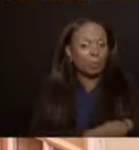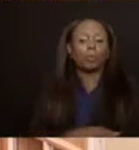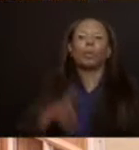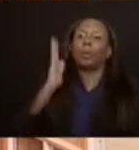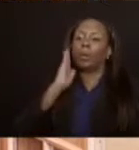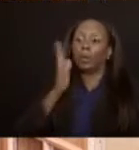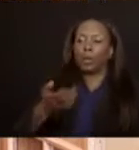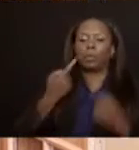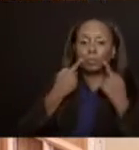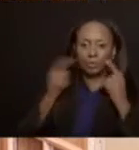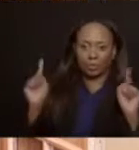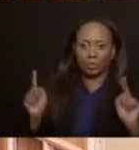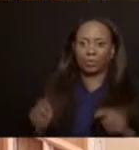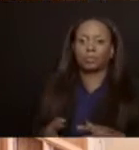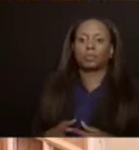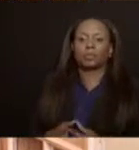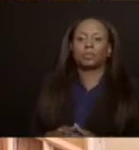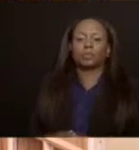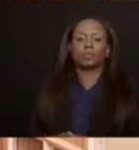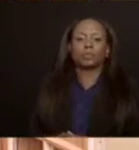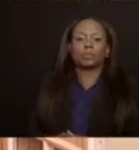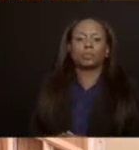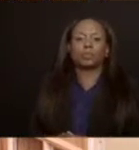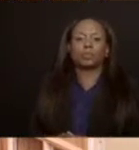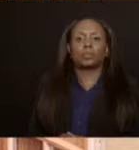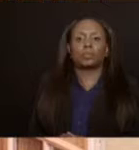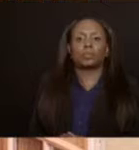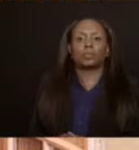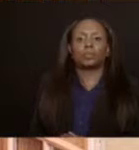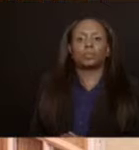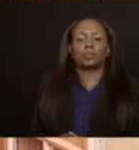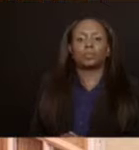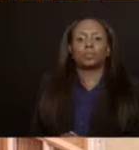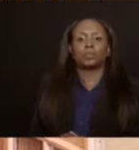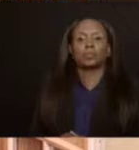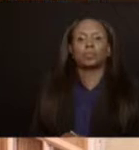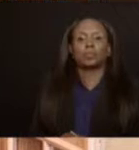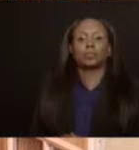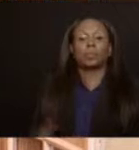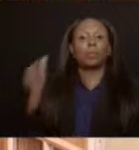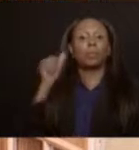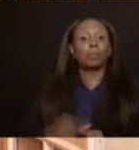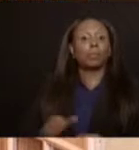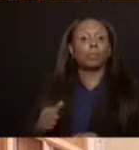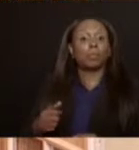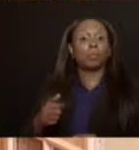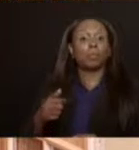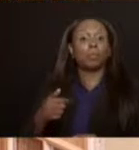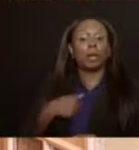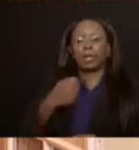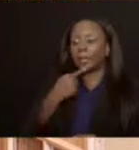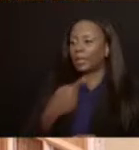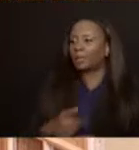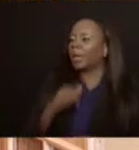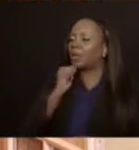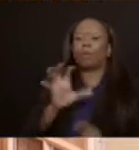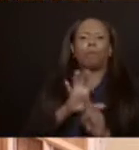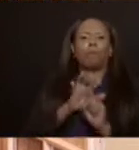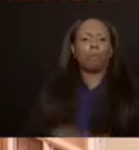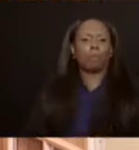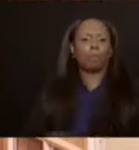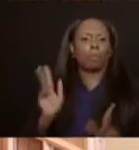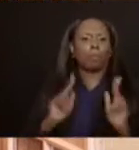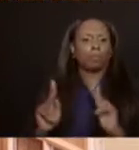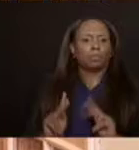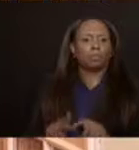equally have to recognize that we took a decision that we weren't going to mandate. And why? Because mandating means that I